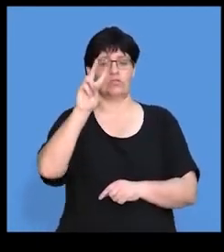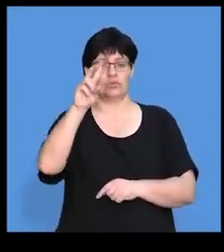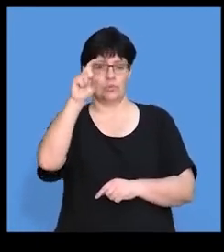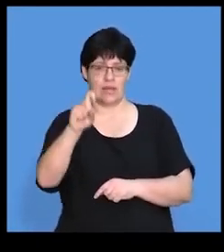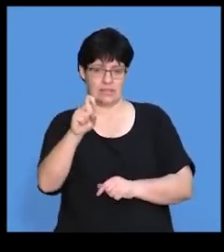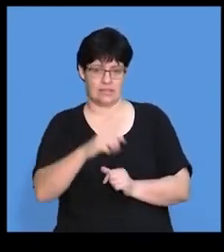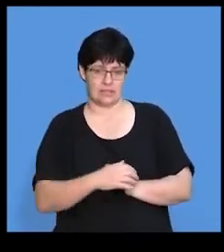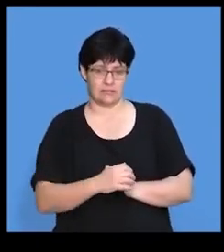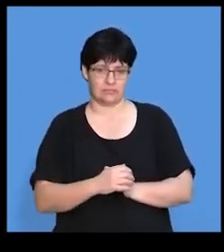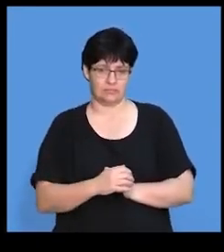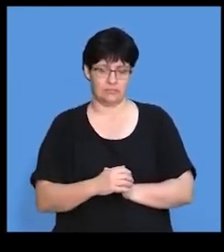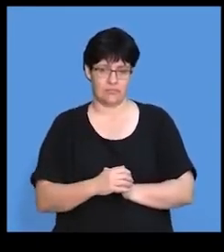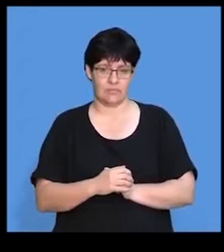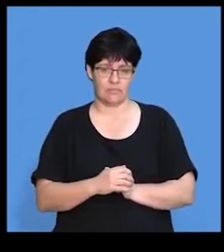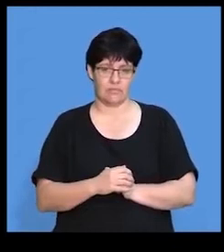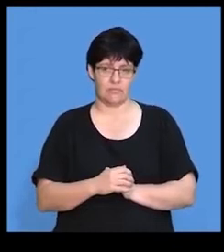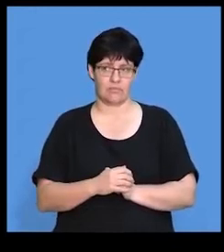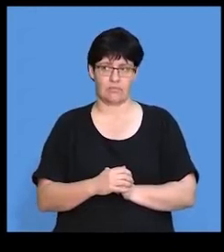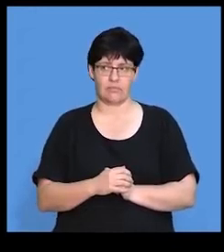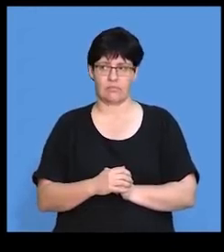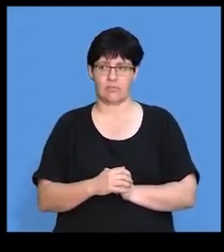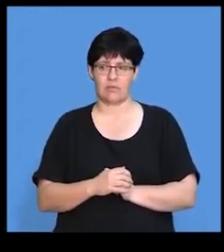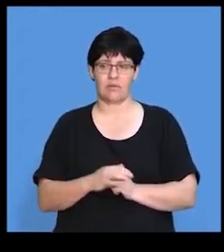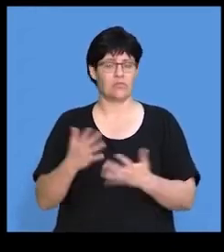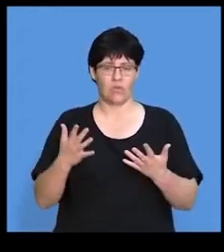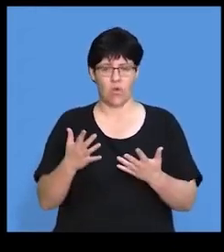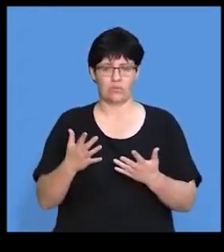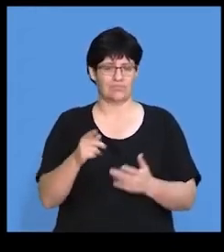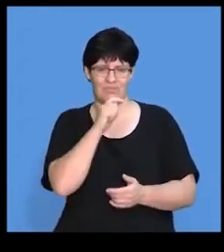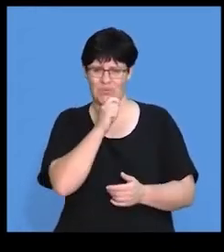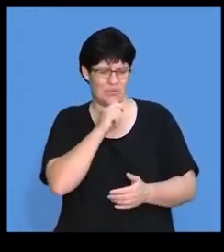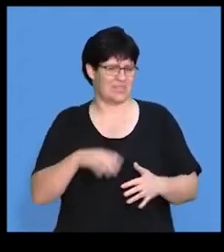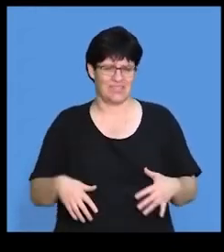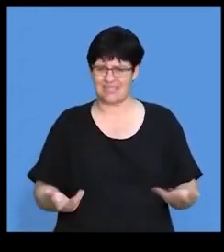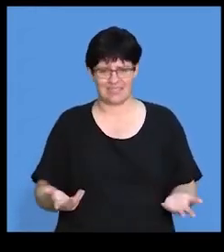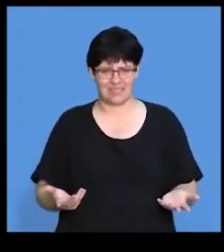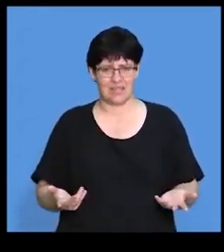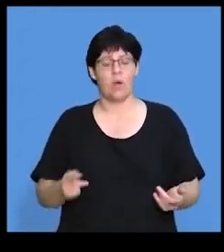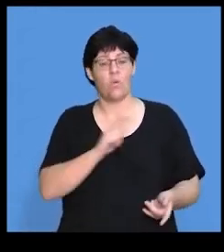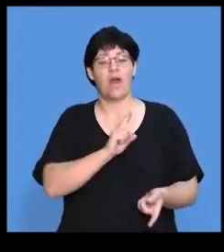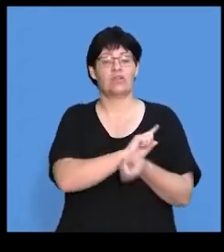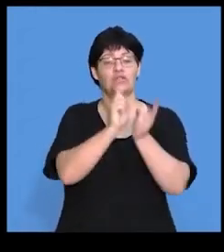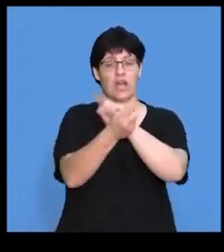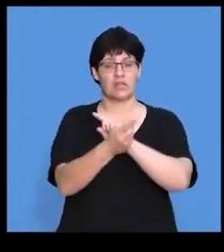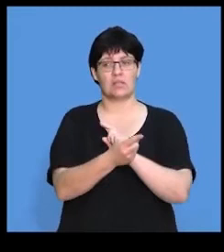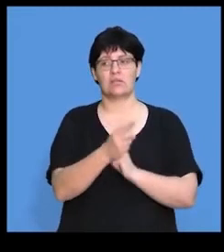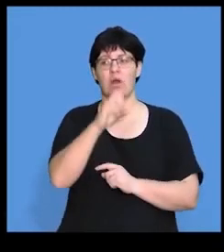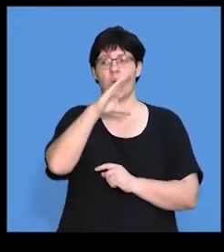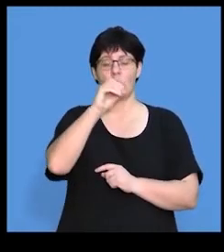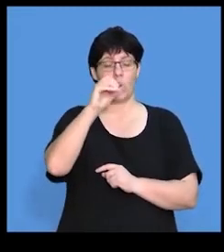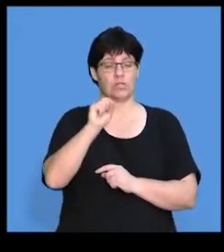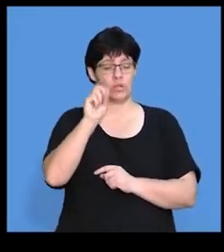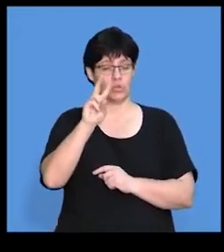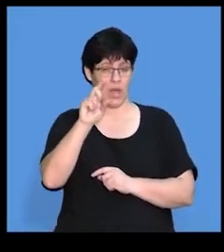2x. All right, that's not going to be very useful though, because if I change that into cos of